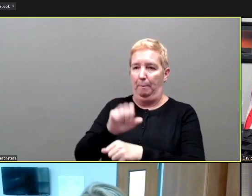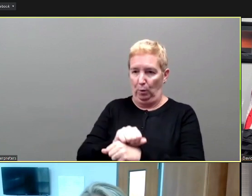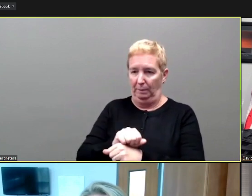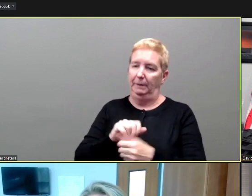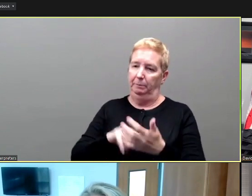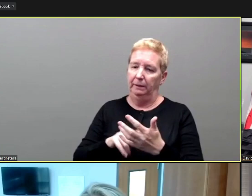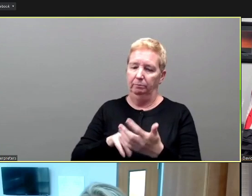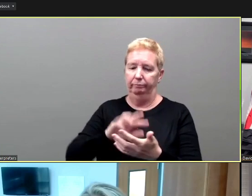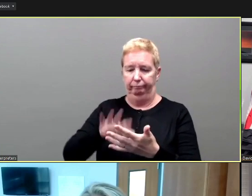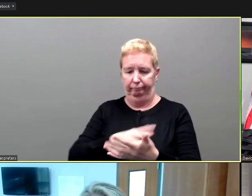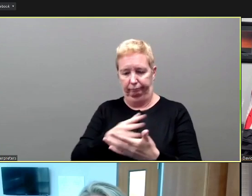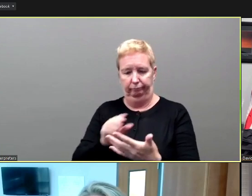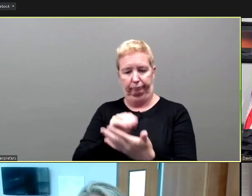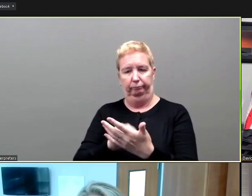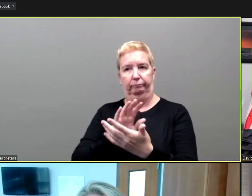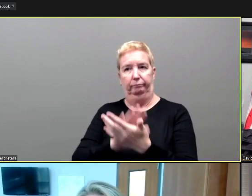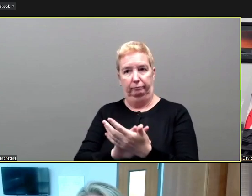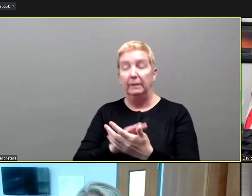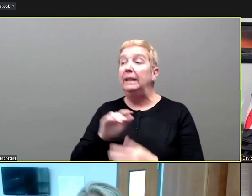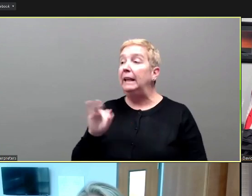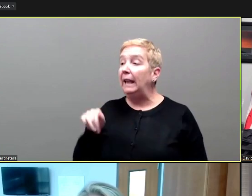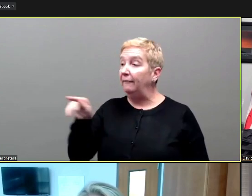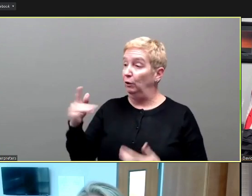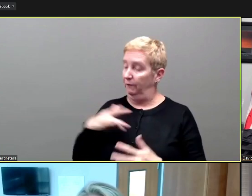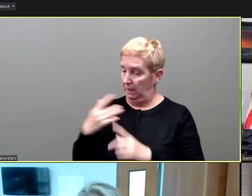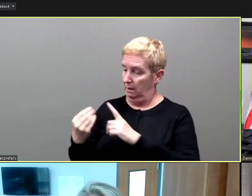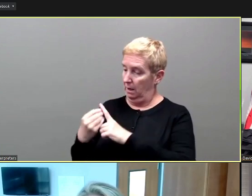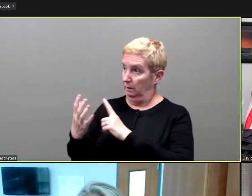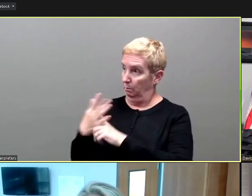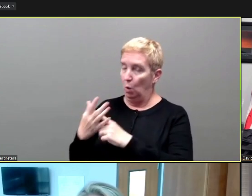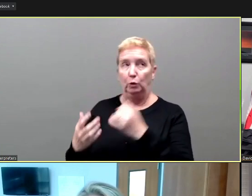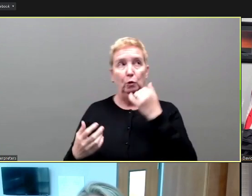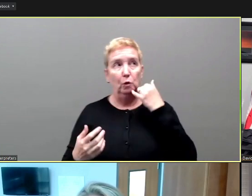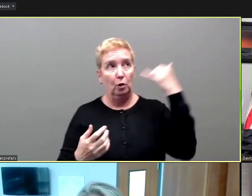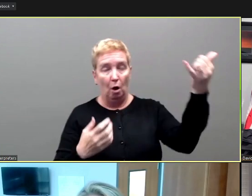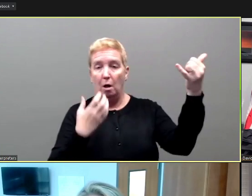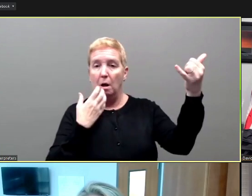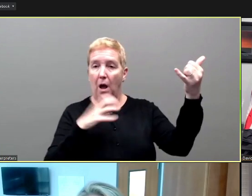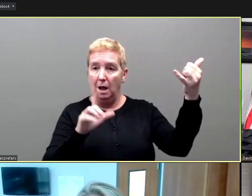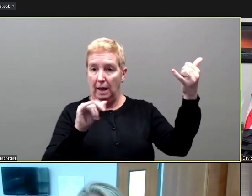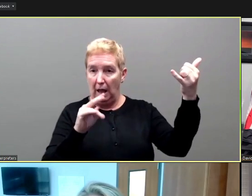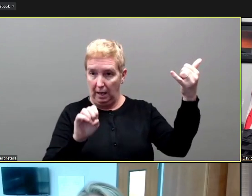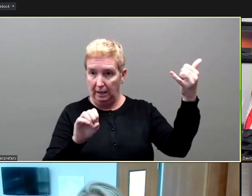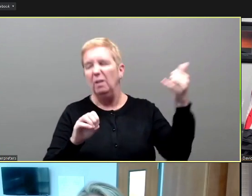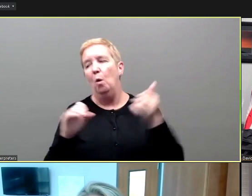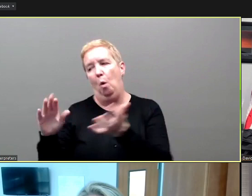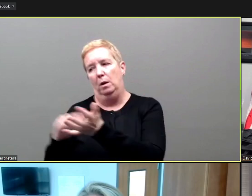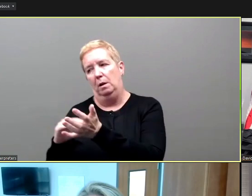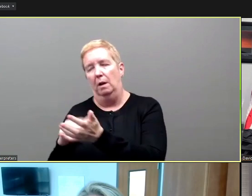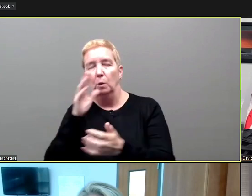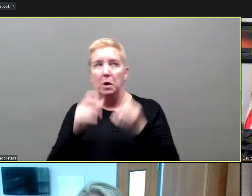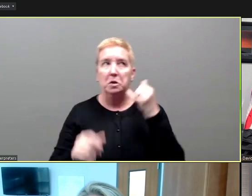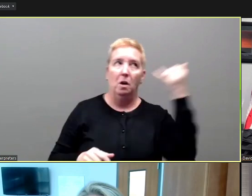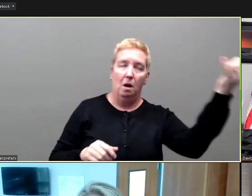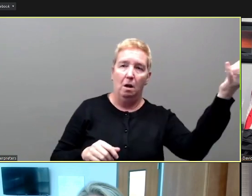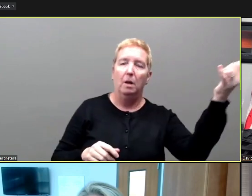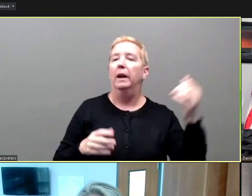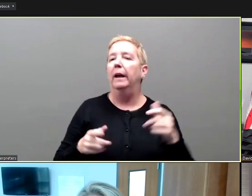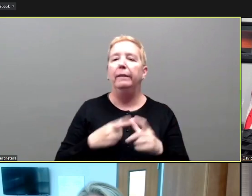appointment. If you have been exposed, then you call our hotline or your provider will call us and we'll get